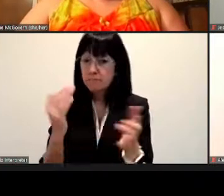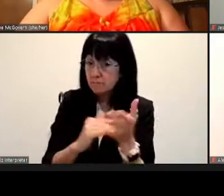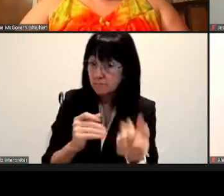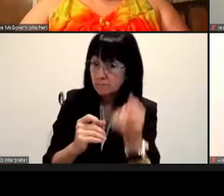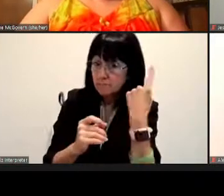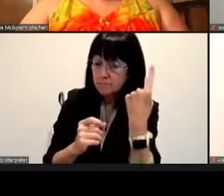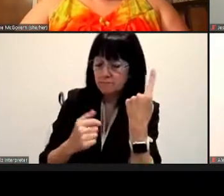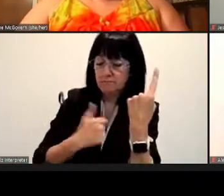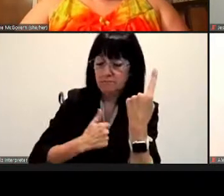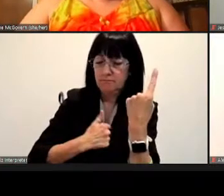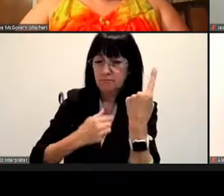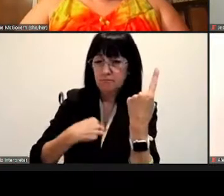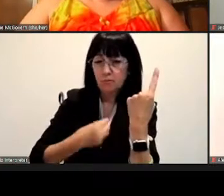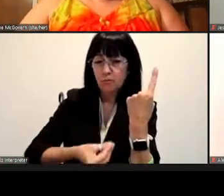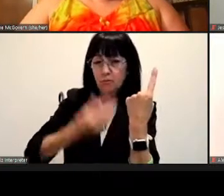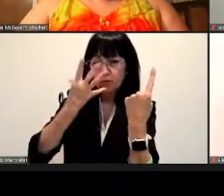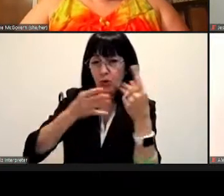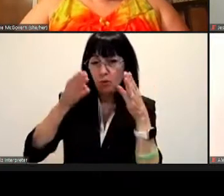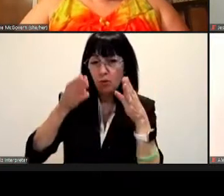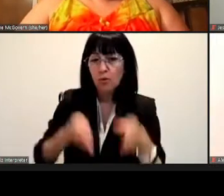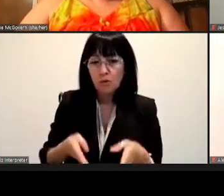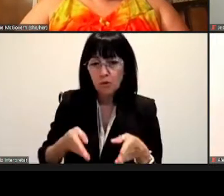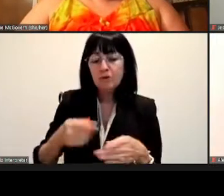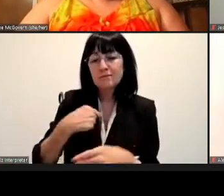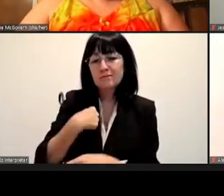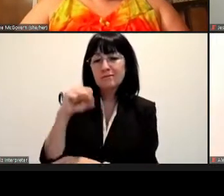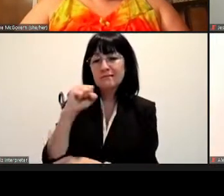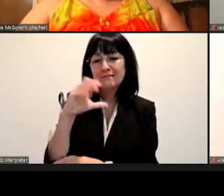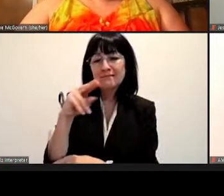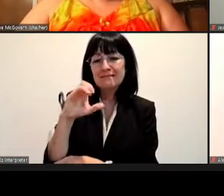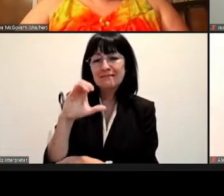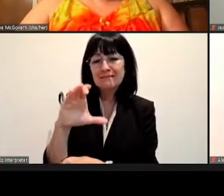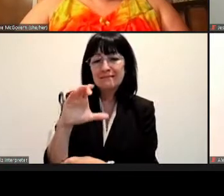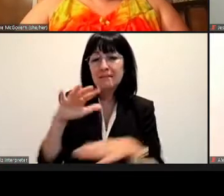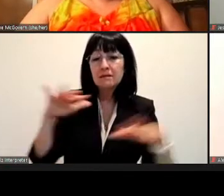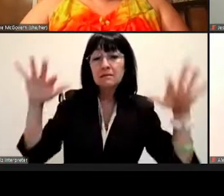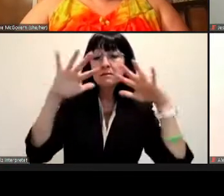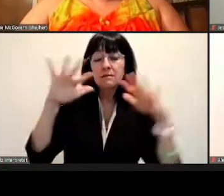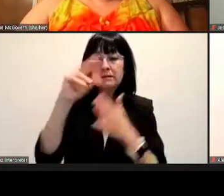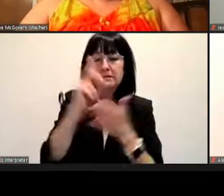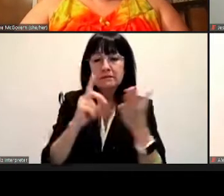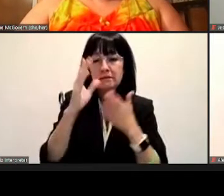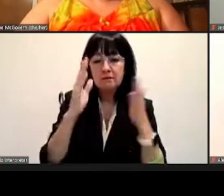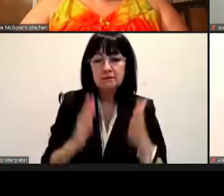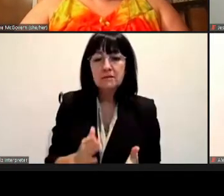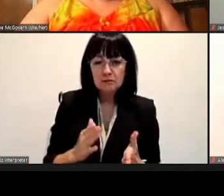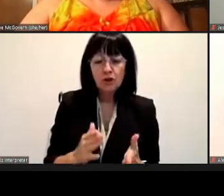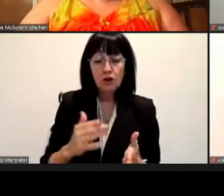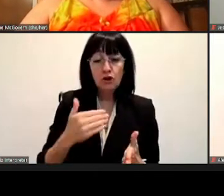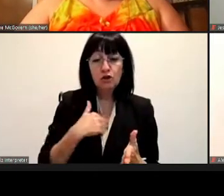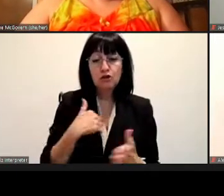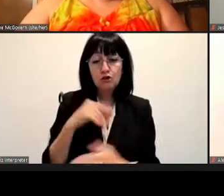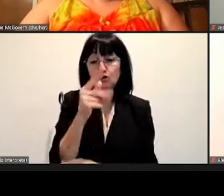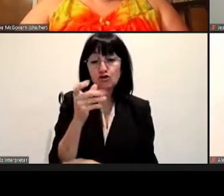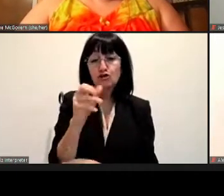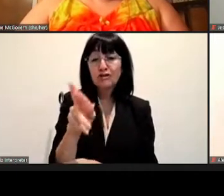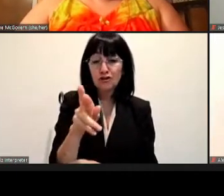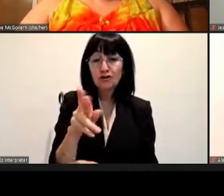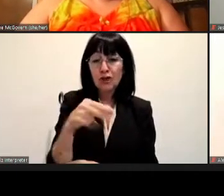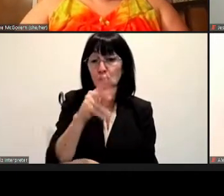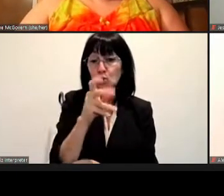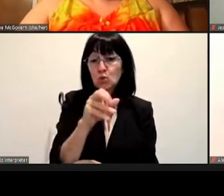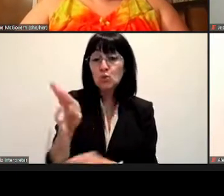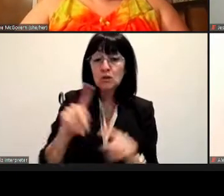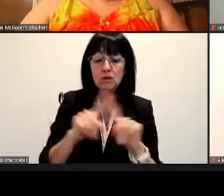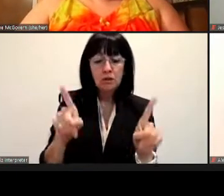person and as a scenic designer, a genderqueer but sort of female presenting